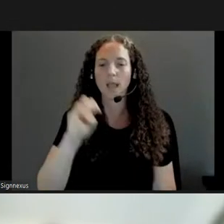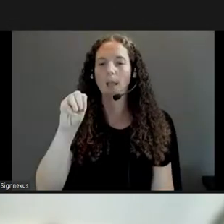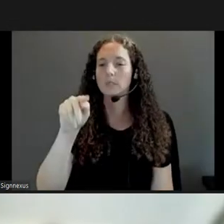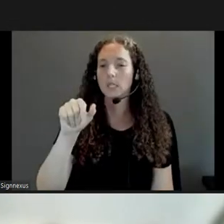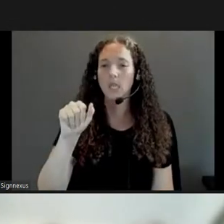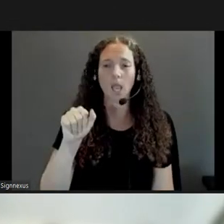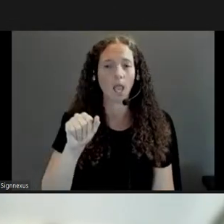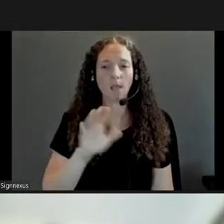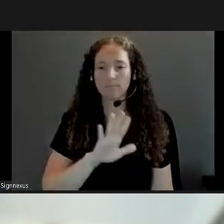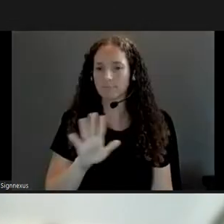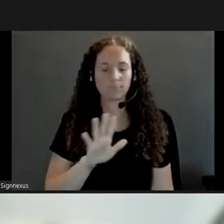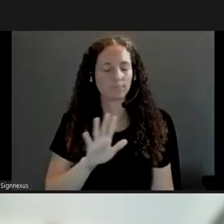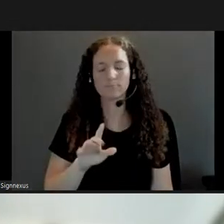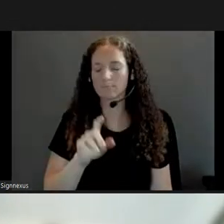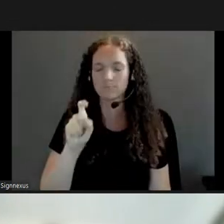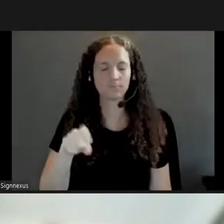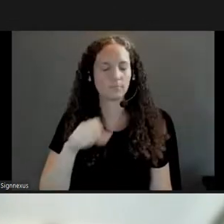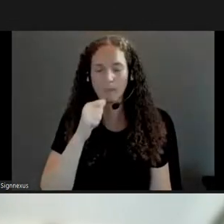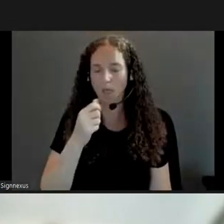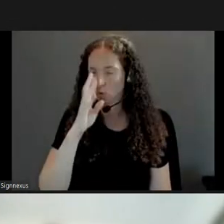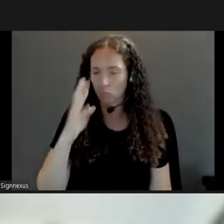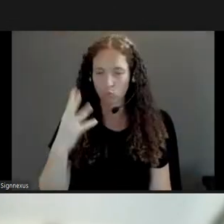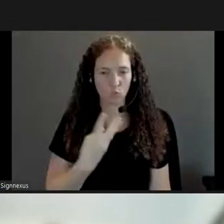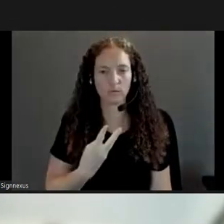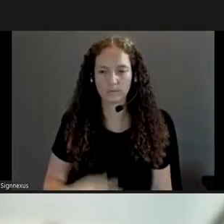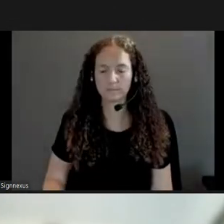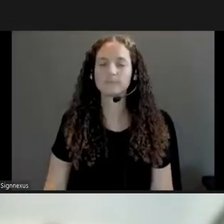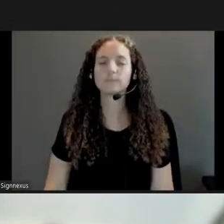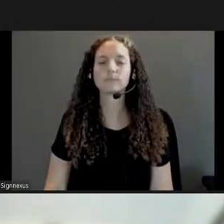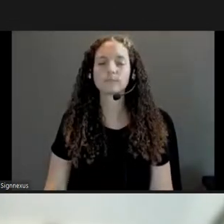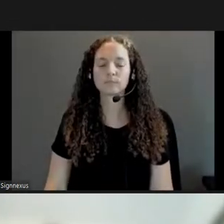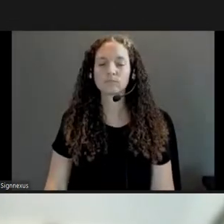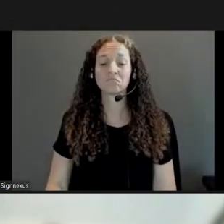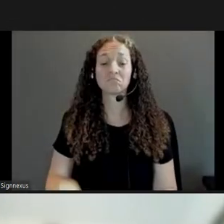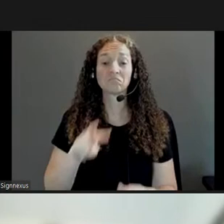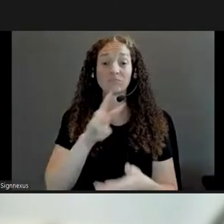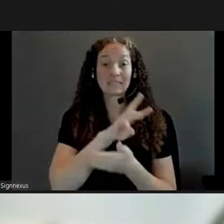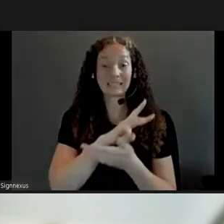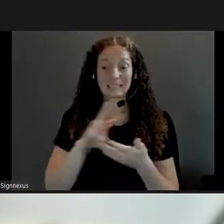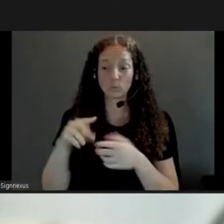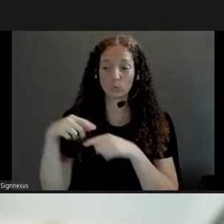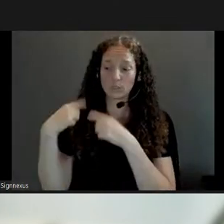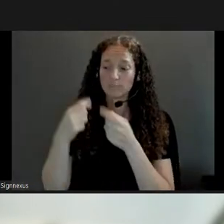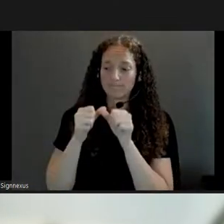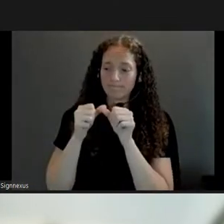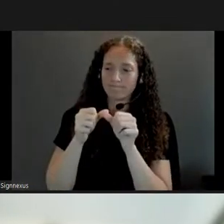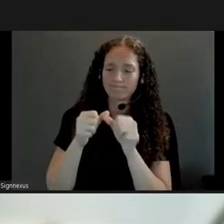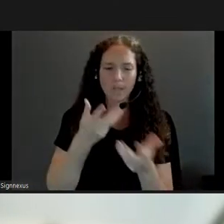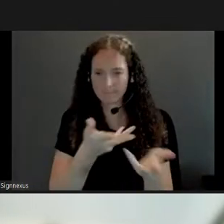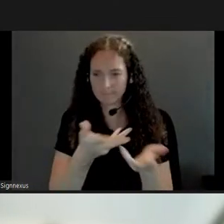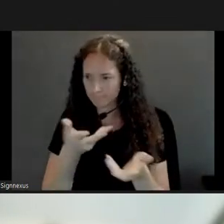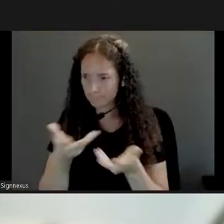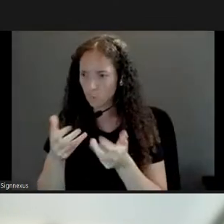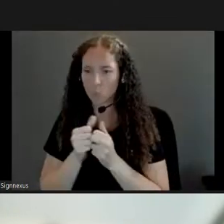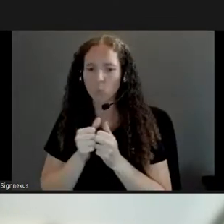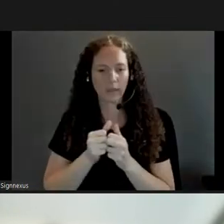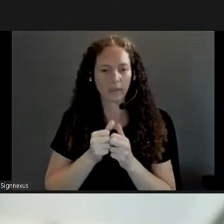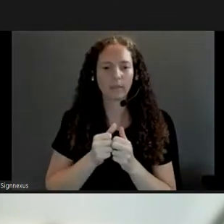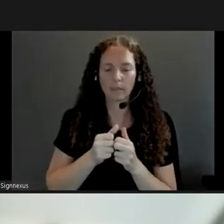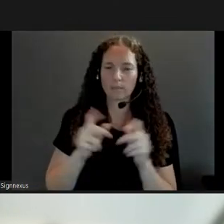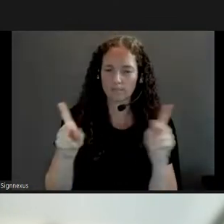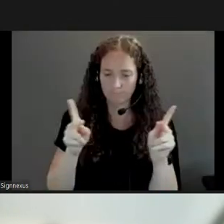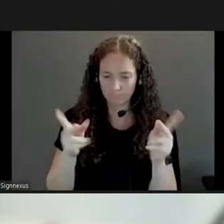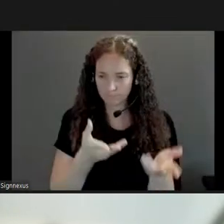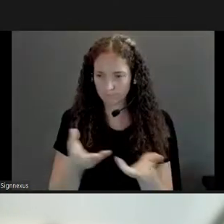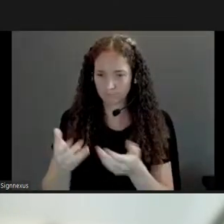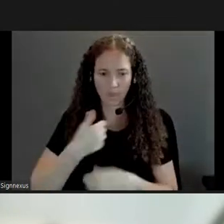ignore. Over the past 6 weeks, I've been going to the trains to speak with commuters directly. I've now received over